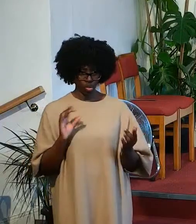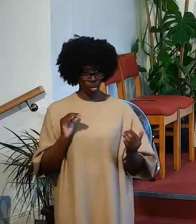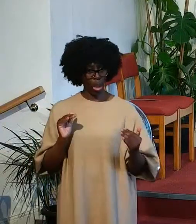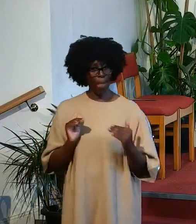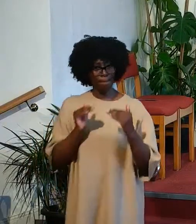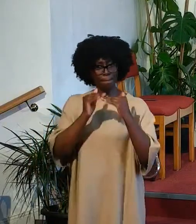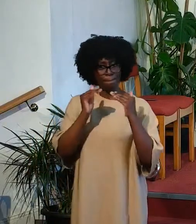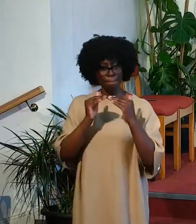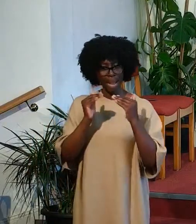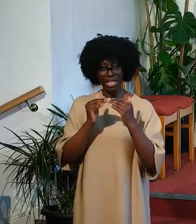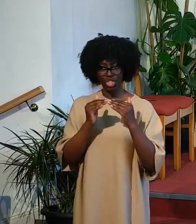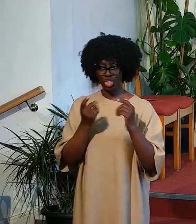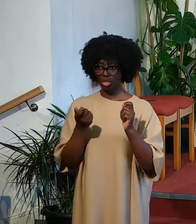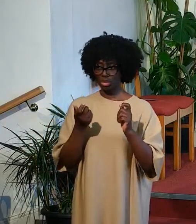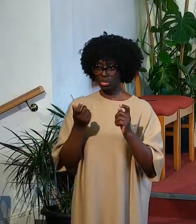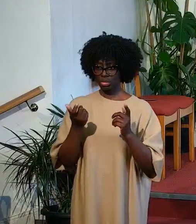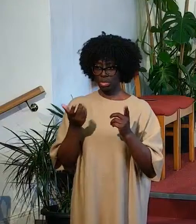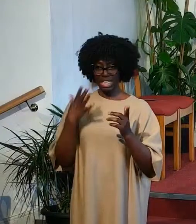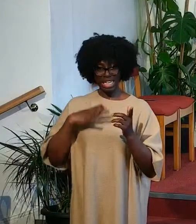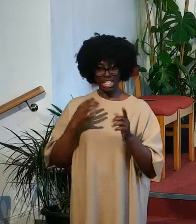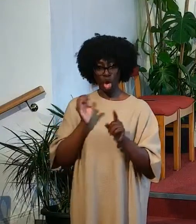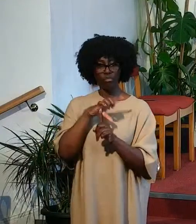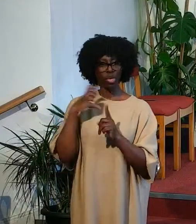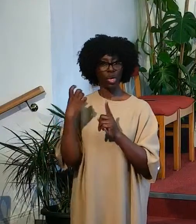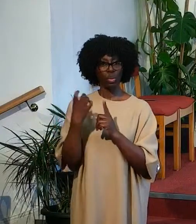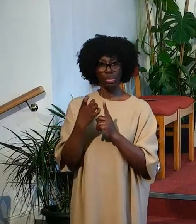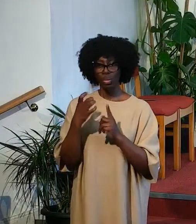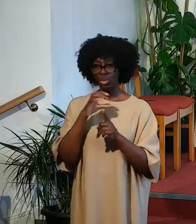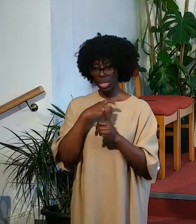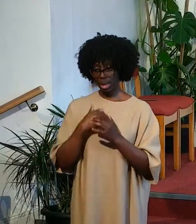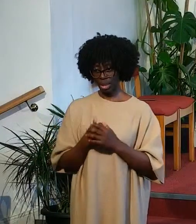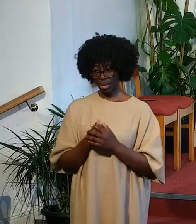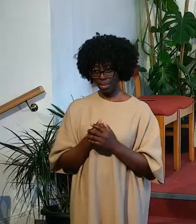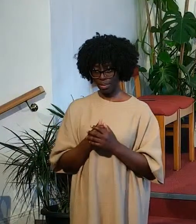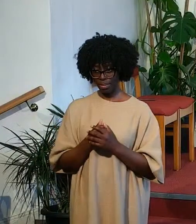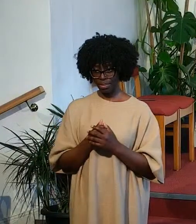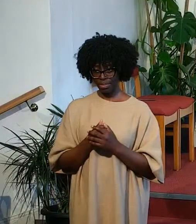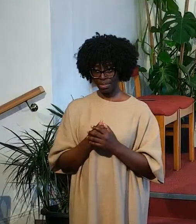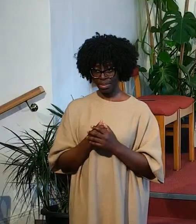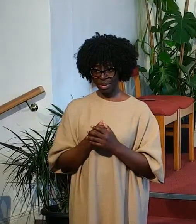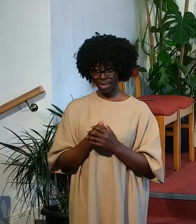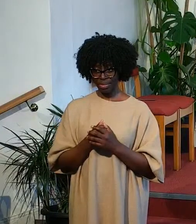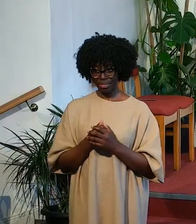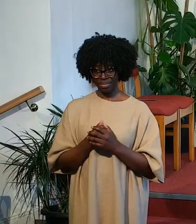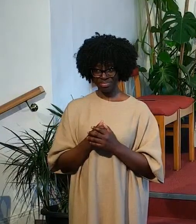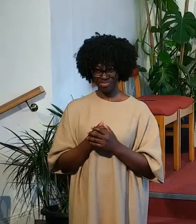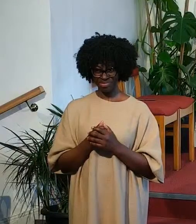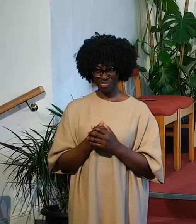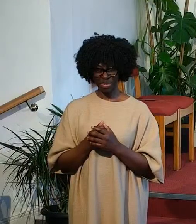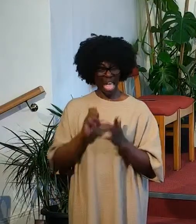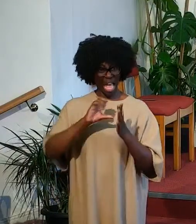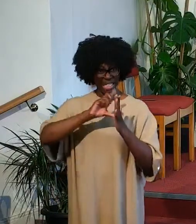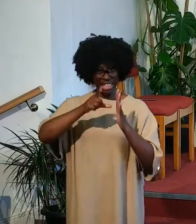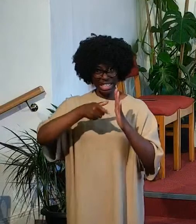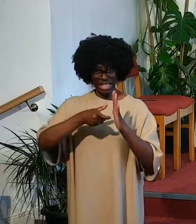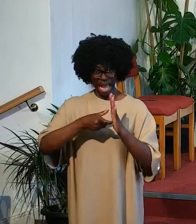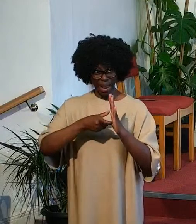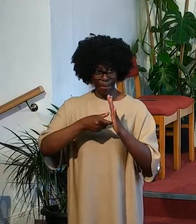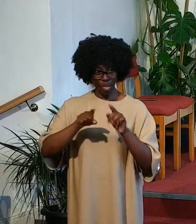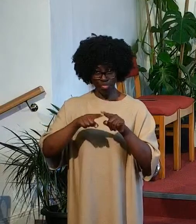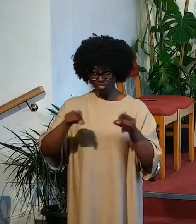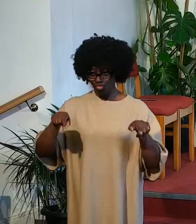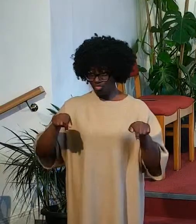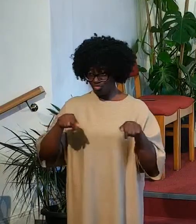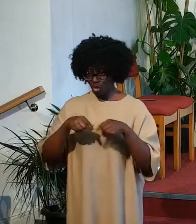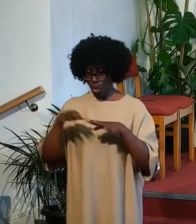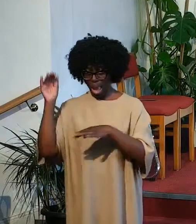globally, which means if Changing Places, which is a fully equipped disabled room, is put in the church, the nation knows about